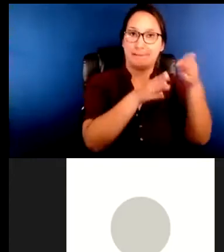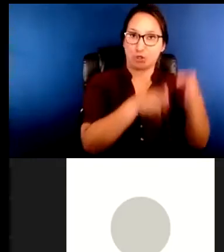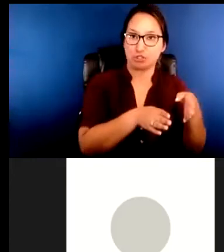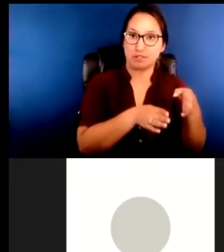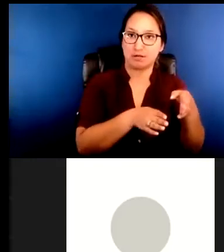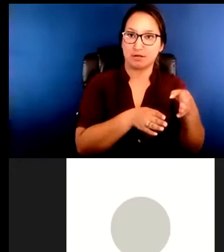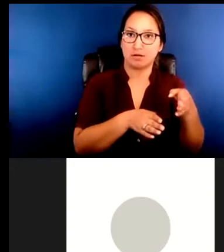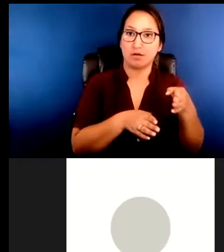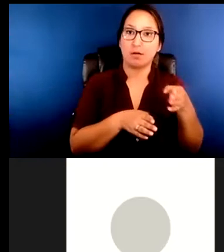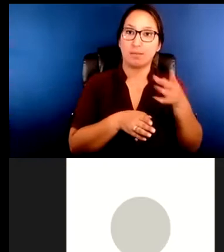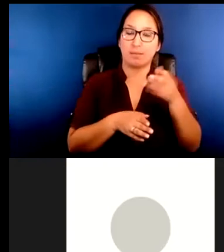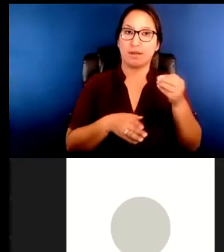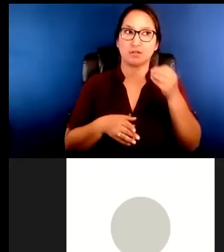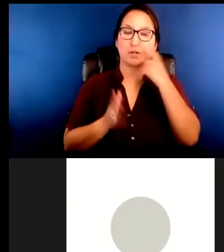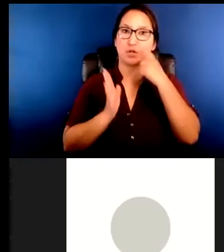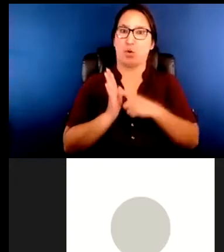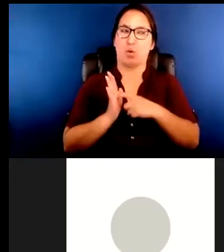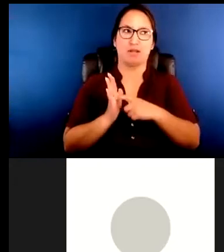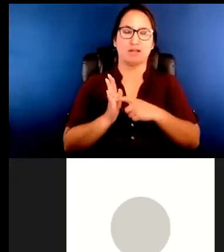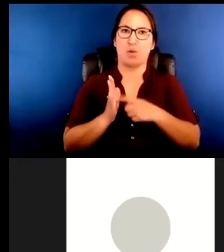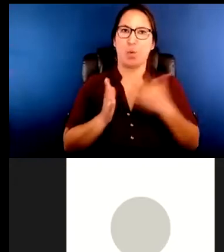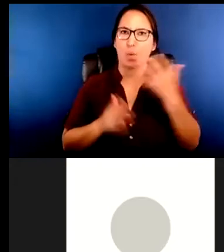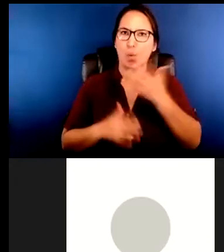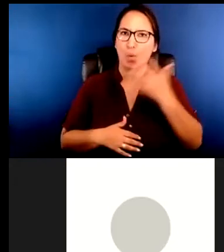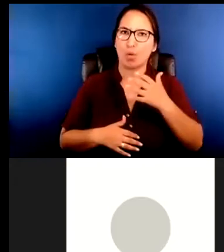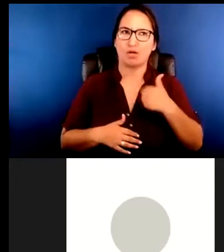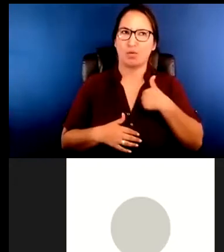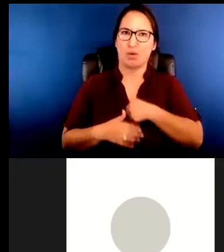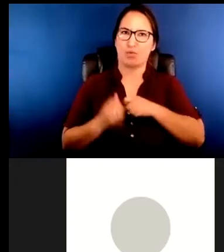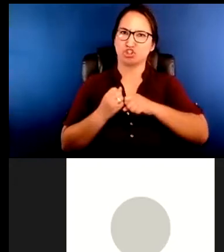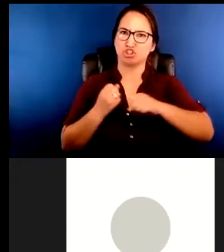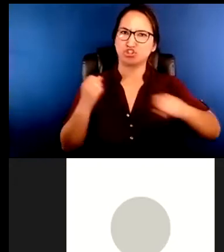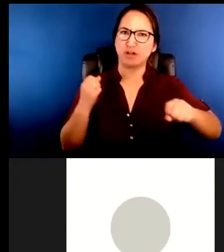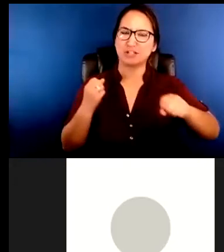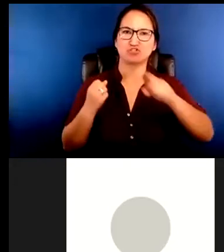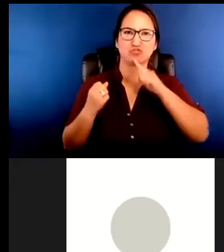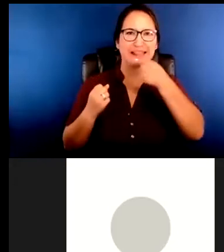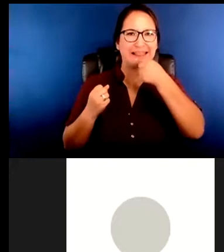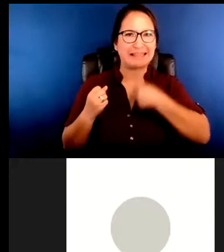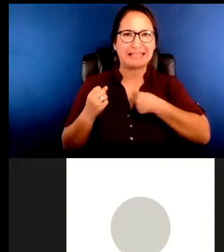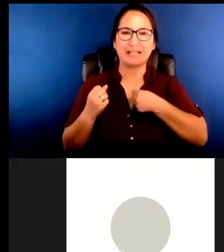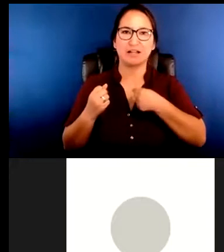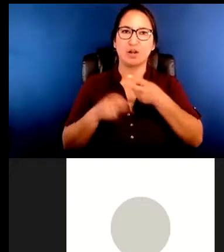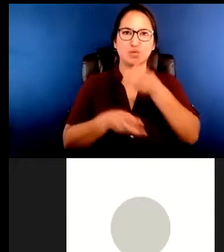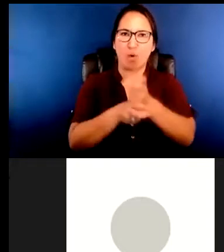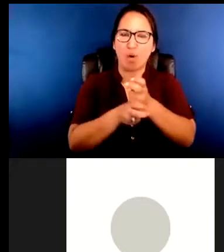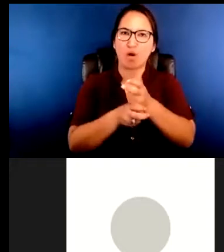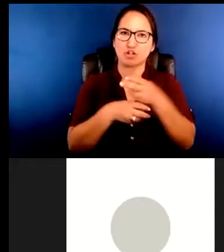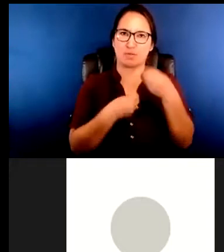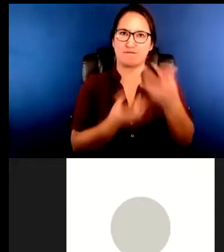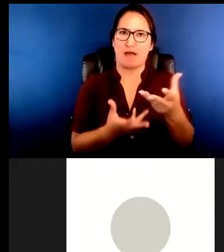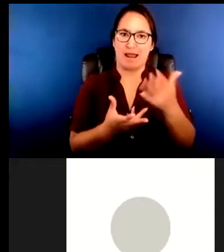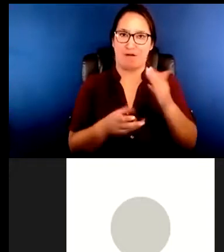stretched very thin and we weren't able to give our full attention to one